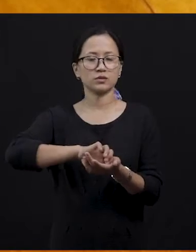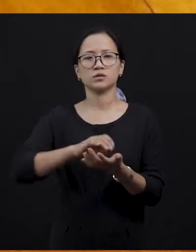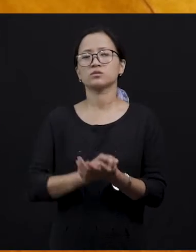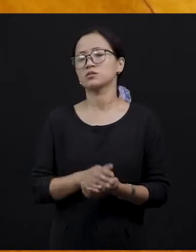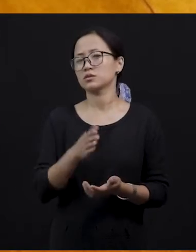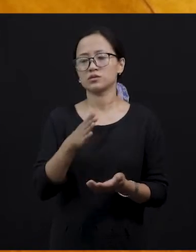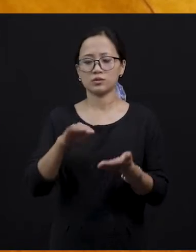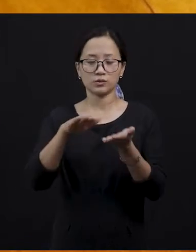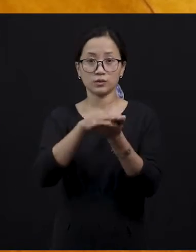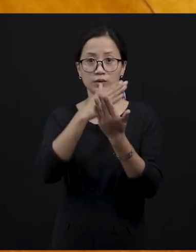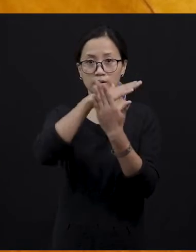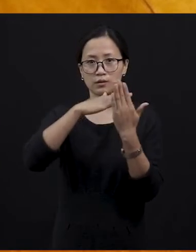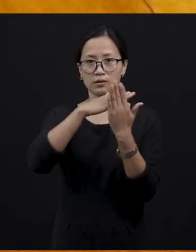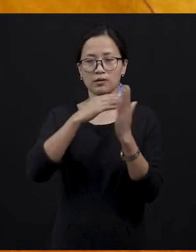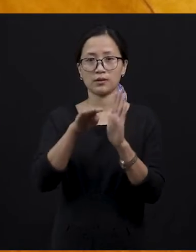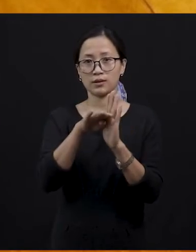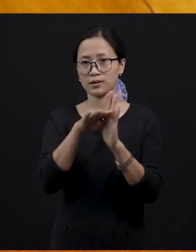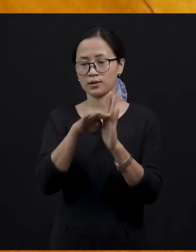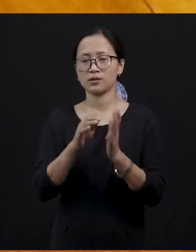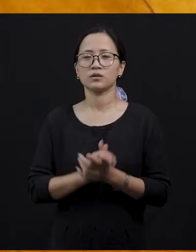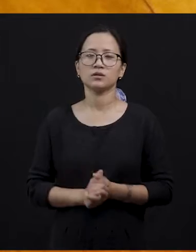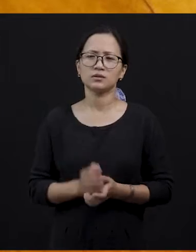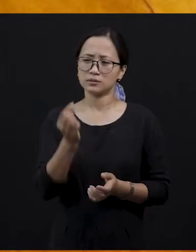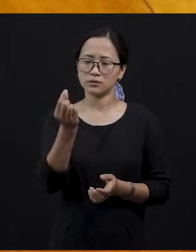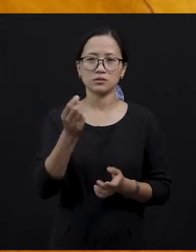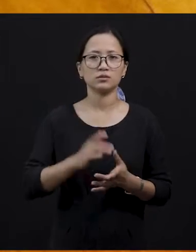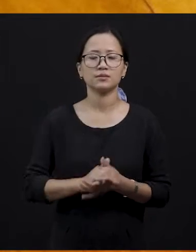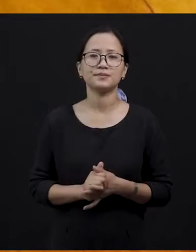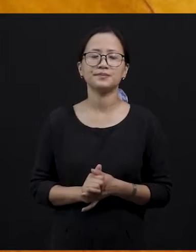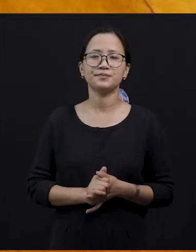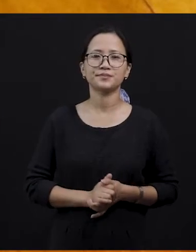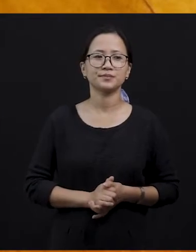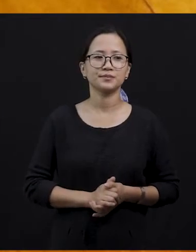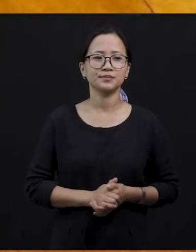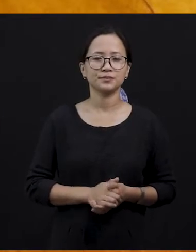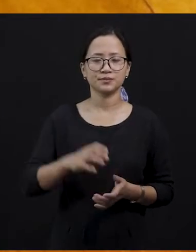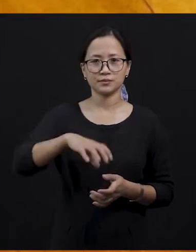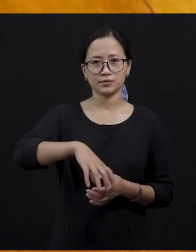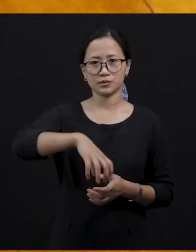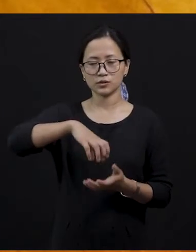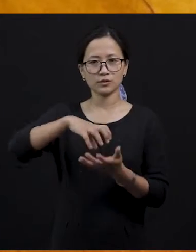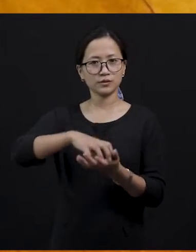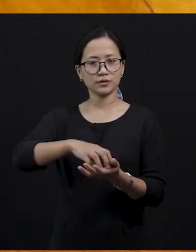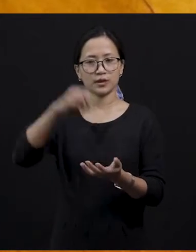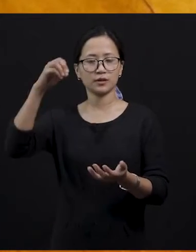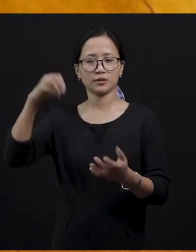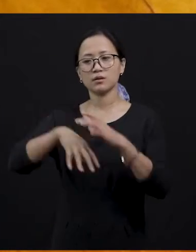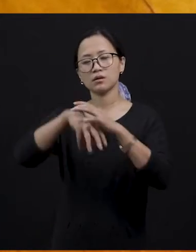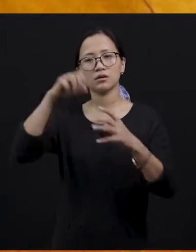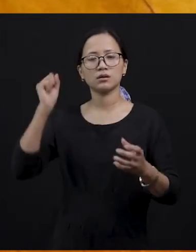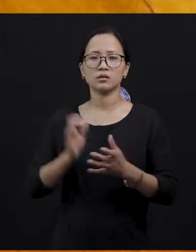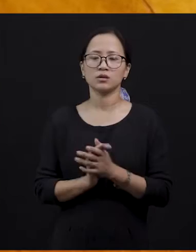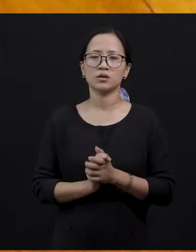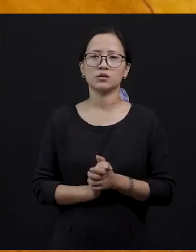not full. Okay, there will be some little empty spaces inside, and you quickly take out and see the